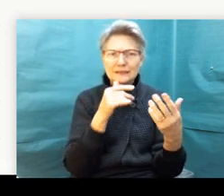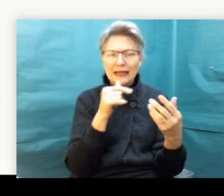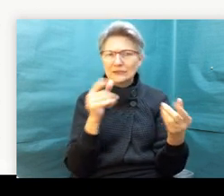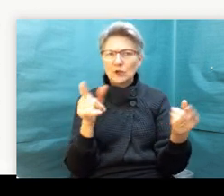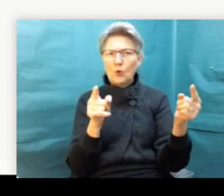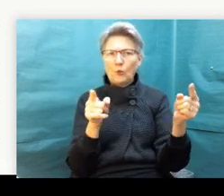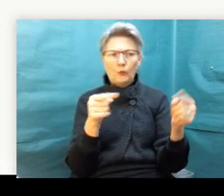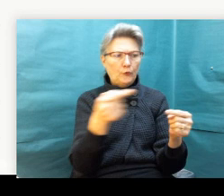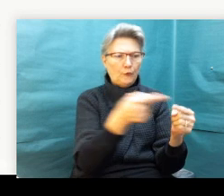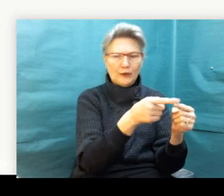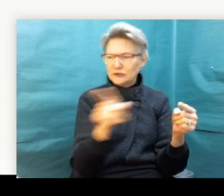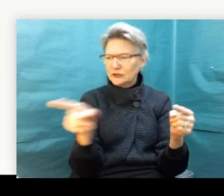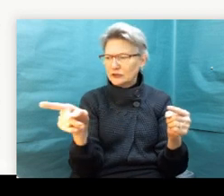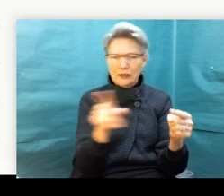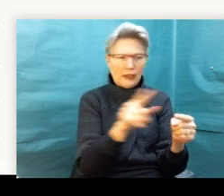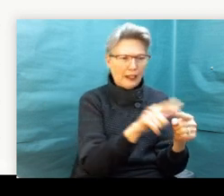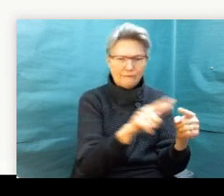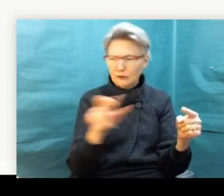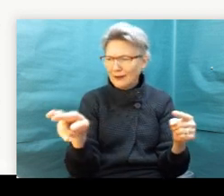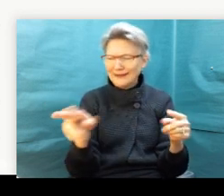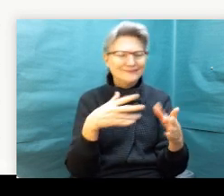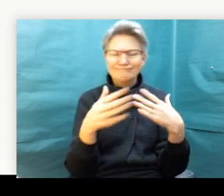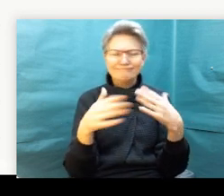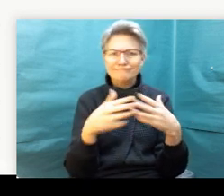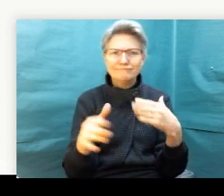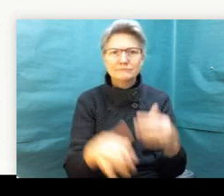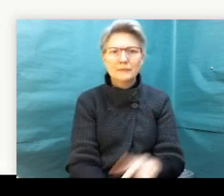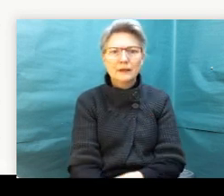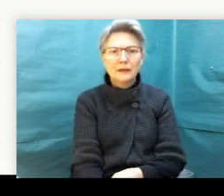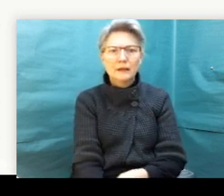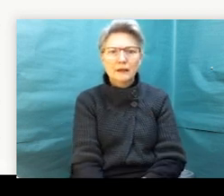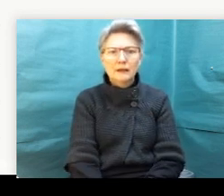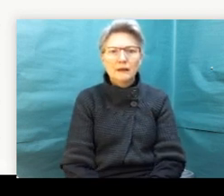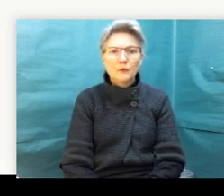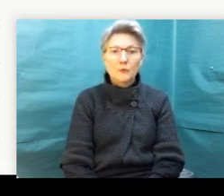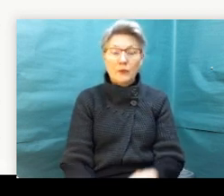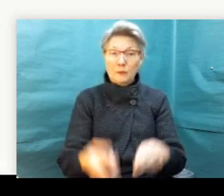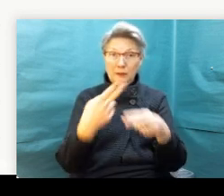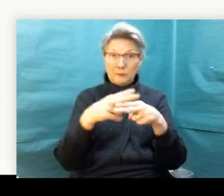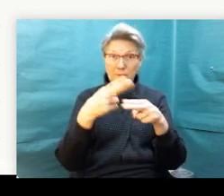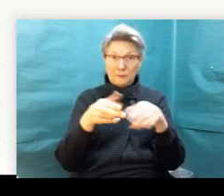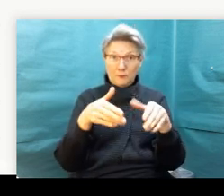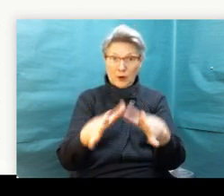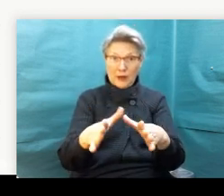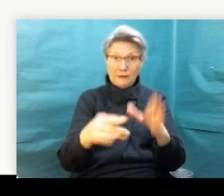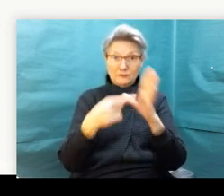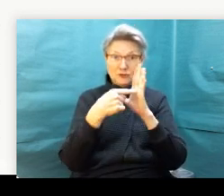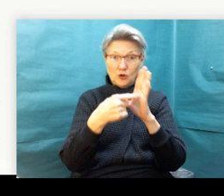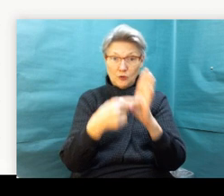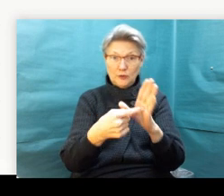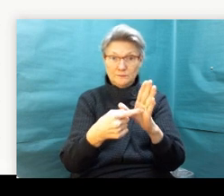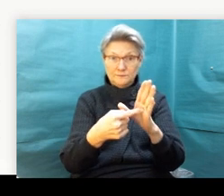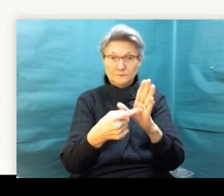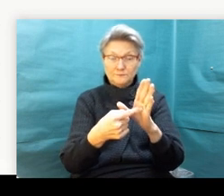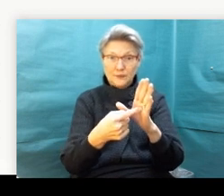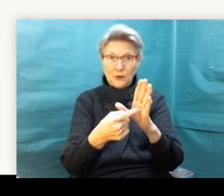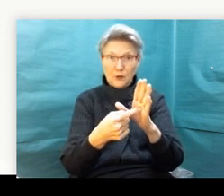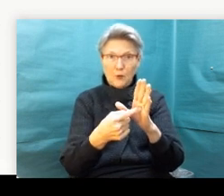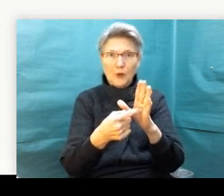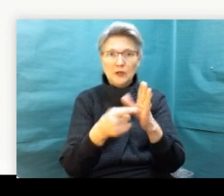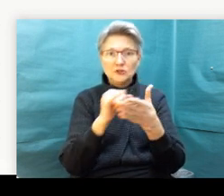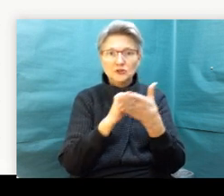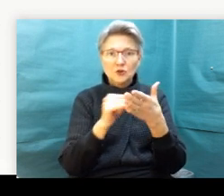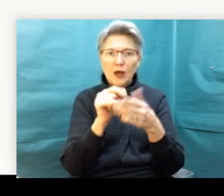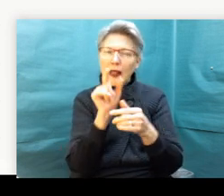direction. And then here, just like before, we have this shortcut on how to write it. So we just draw